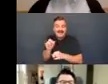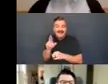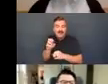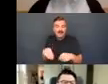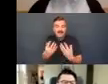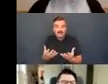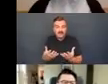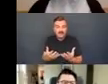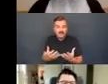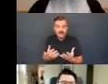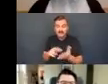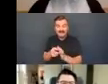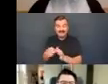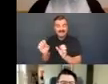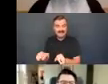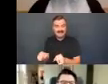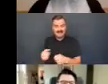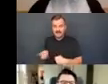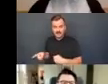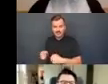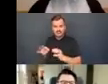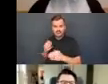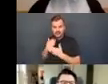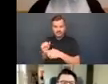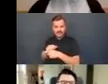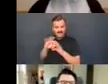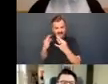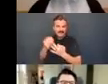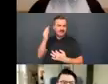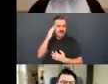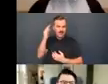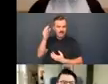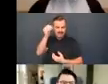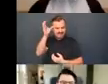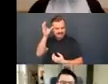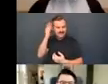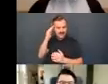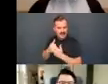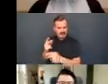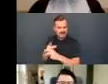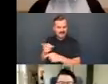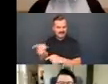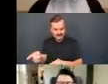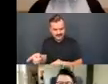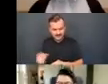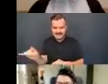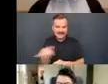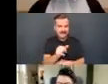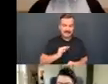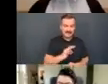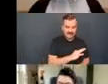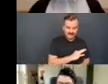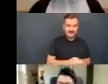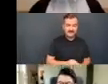well protected, well-trained, just like any other staff member can be. Um, and, uh,